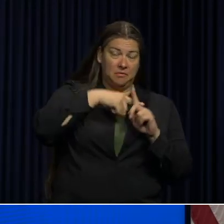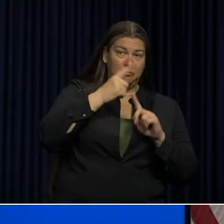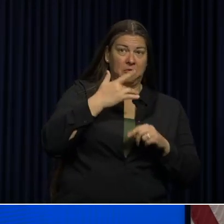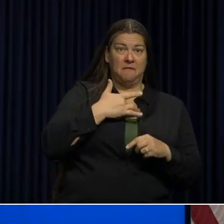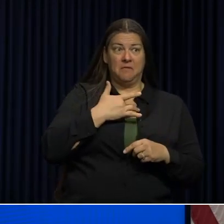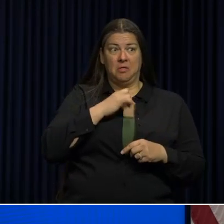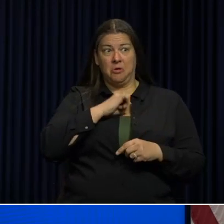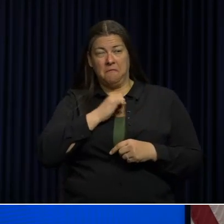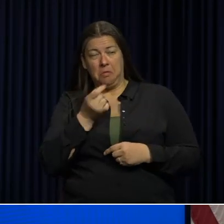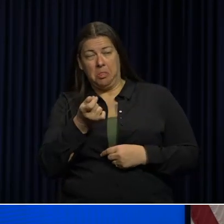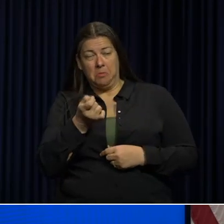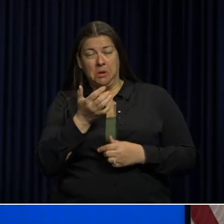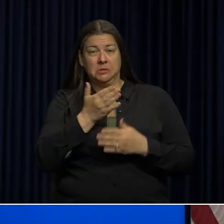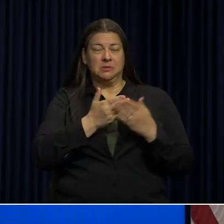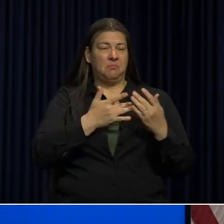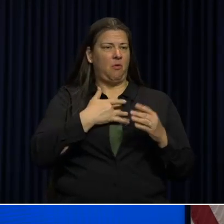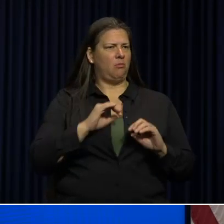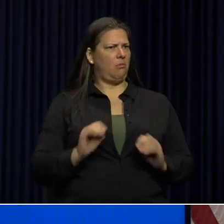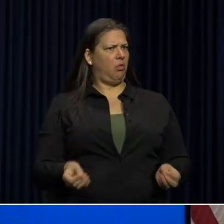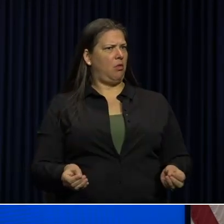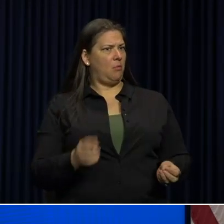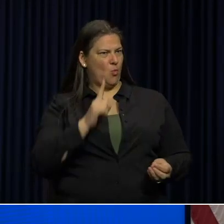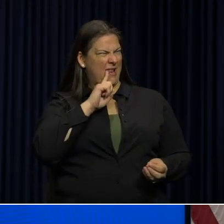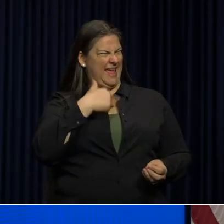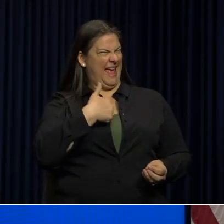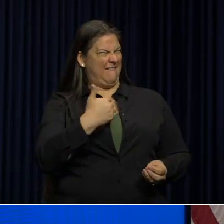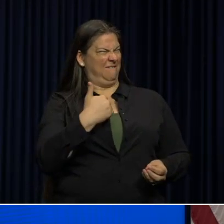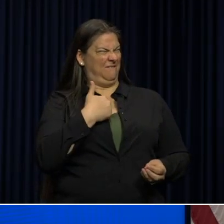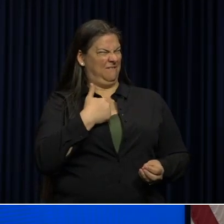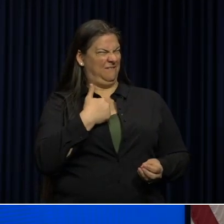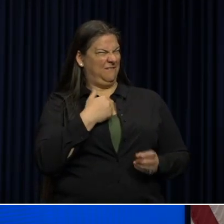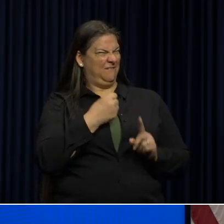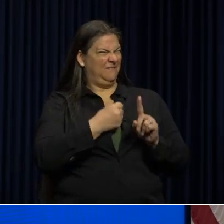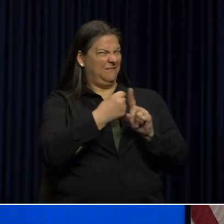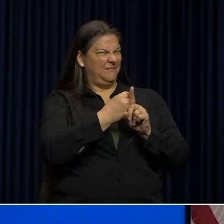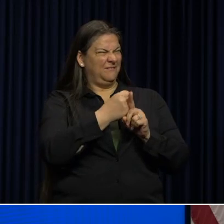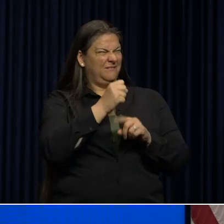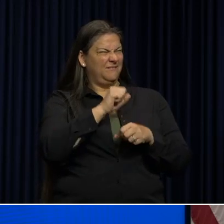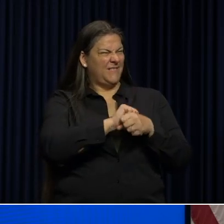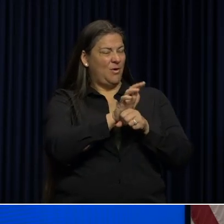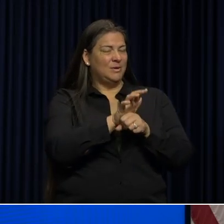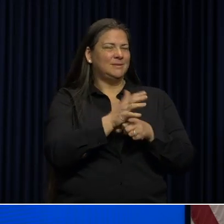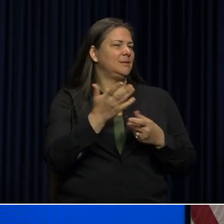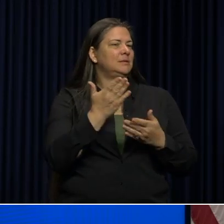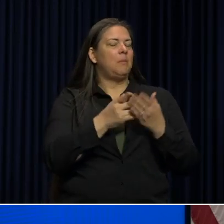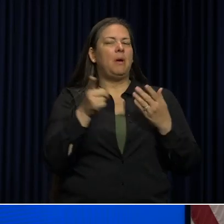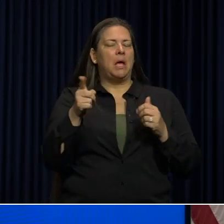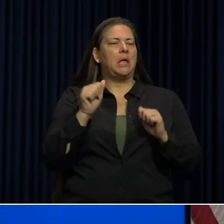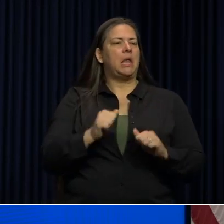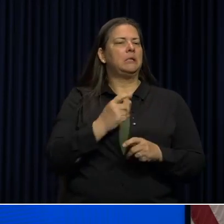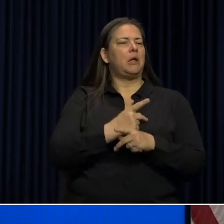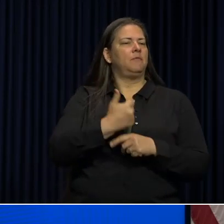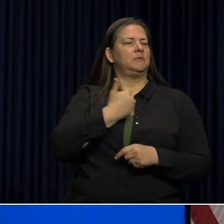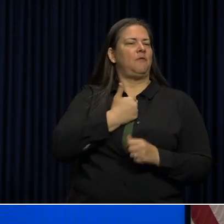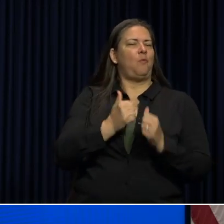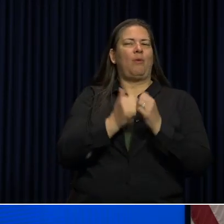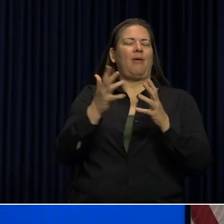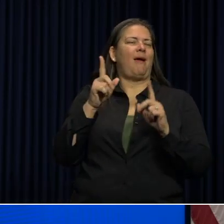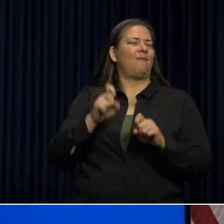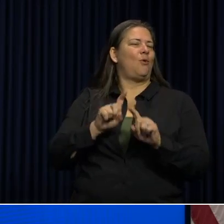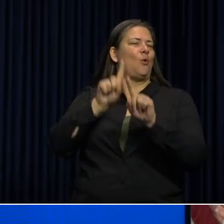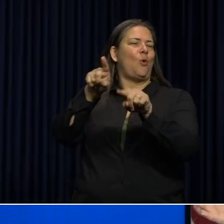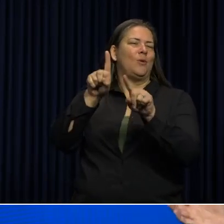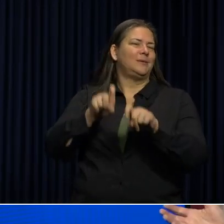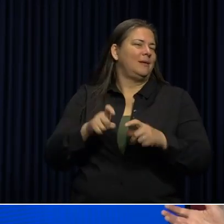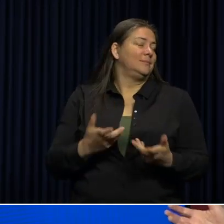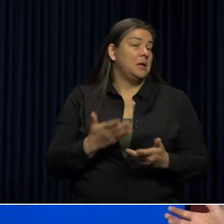just, whether they're healthy enough beforehand or the way it impacts them, they can ride it out without additional help. There are some that may have